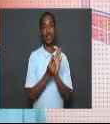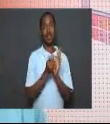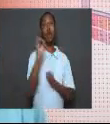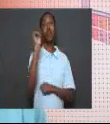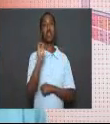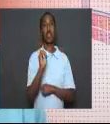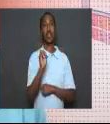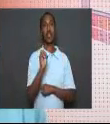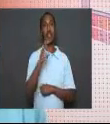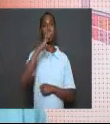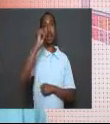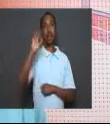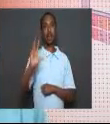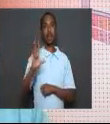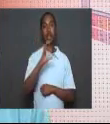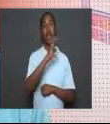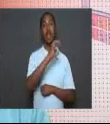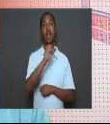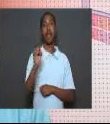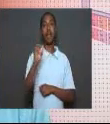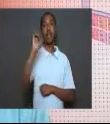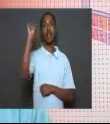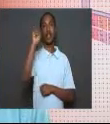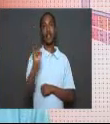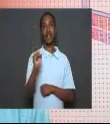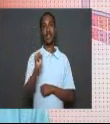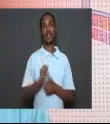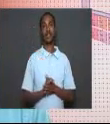oxides, carbonates, and sulfides.